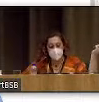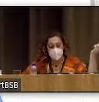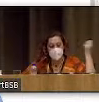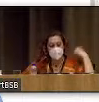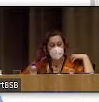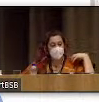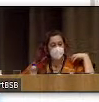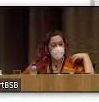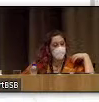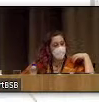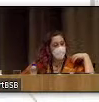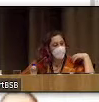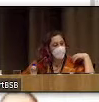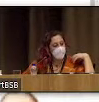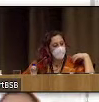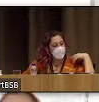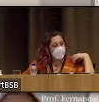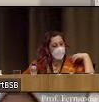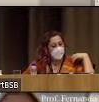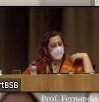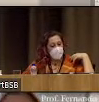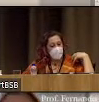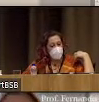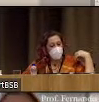outpatient, and obstetrician.